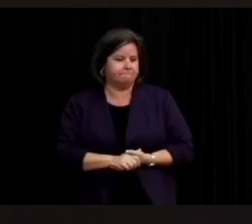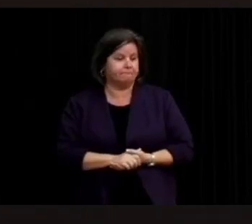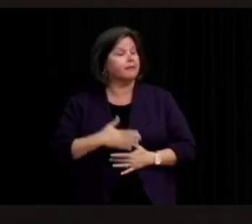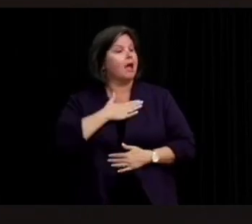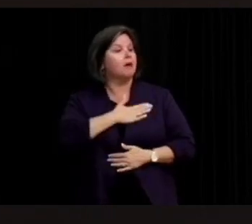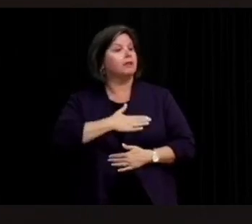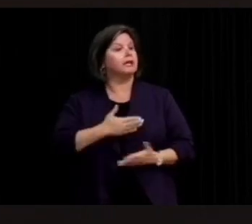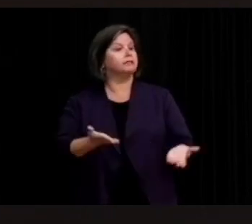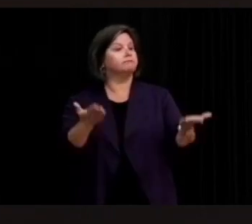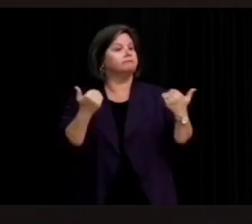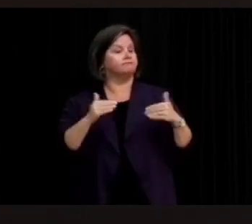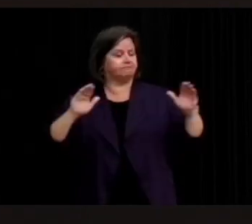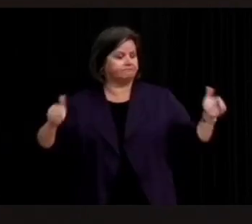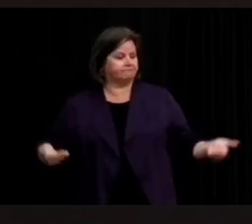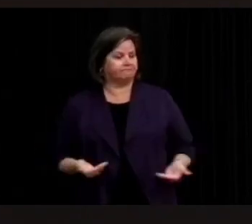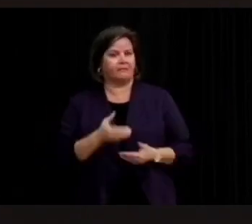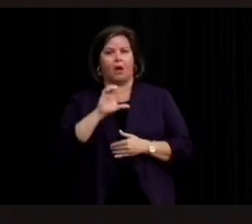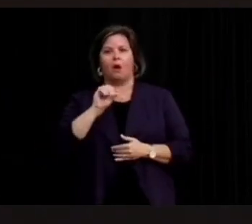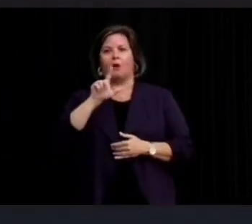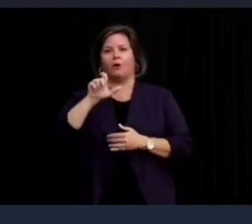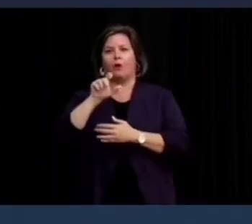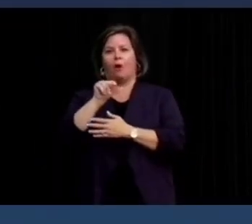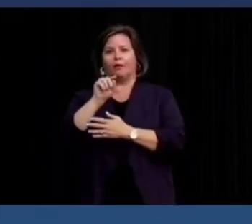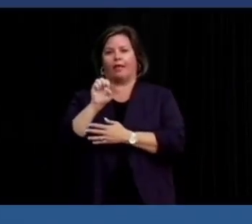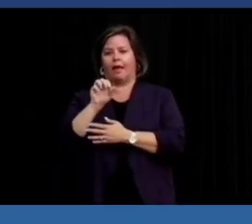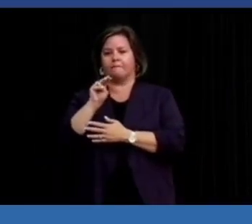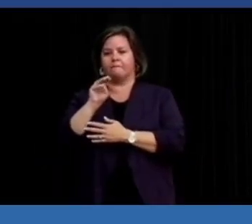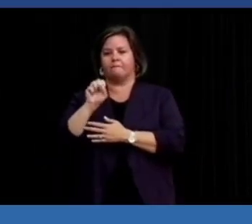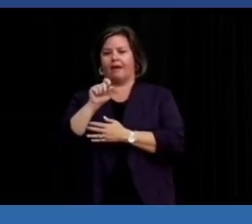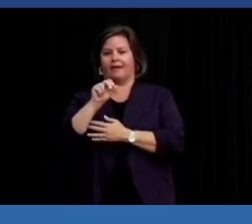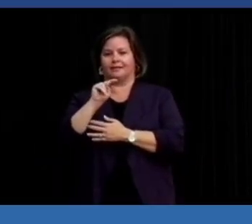help me welcome Colette Massengale.